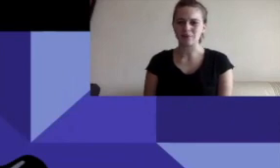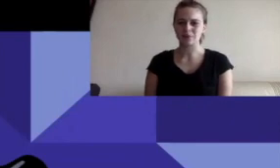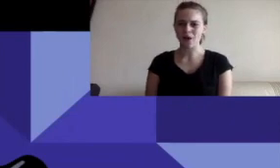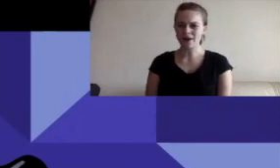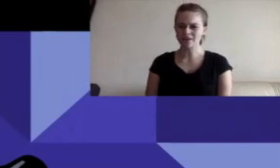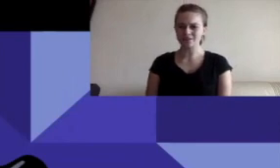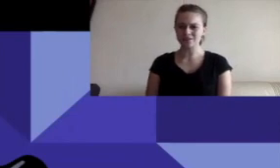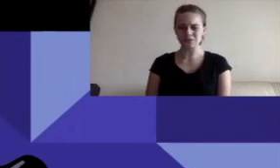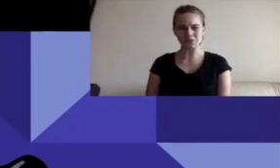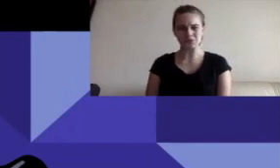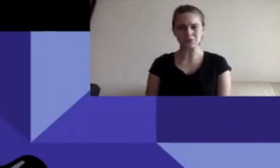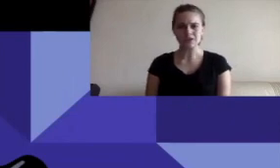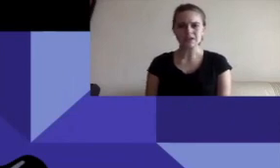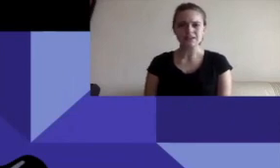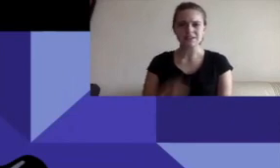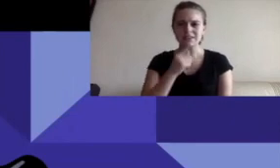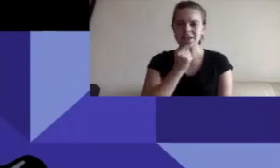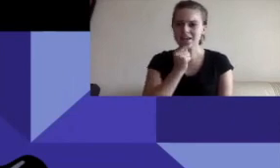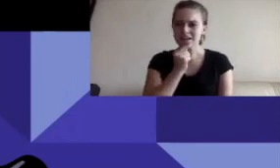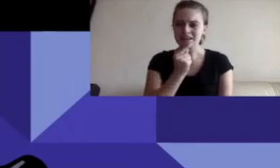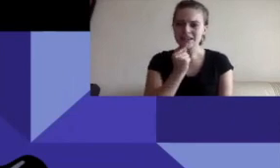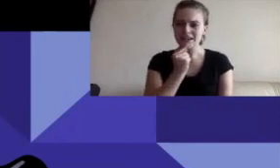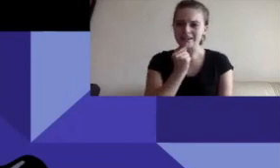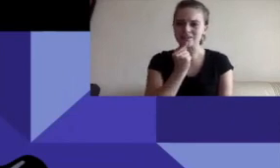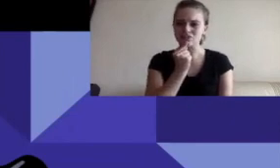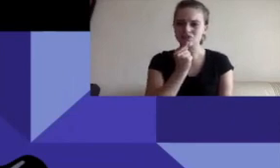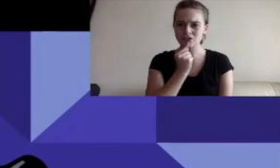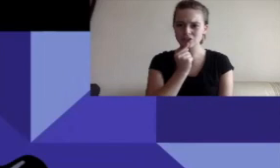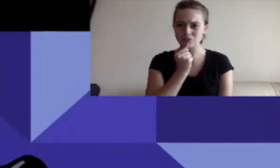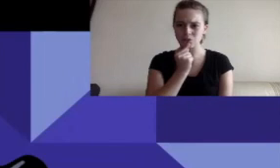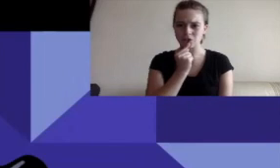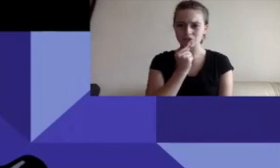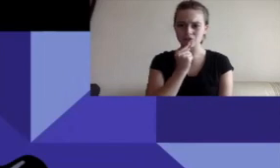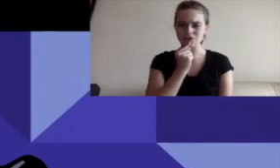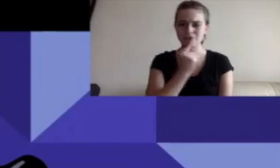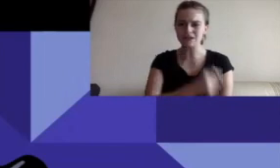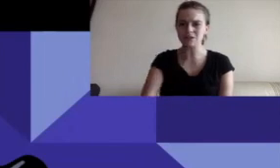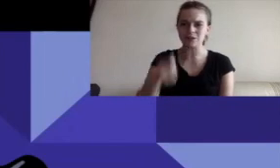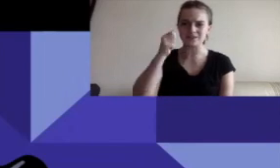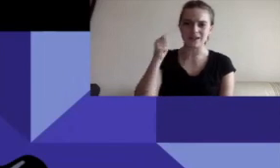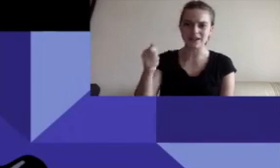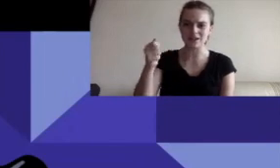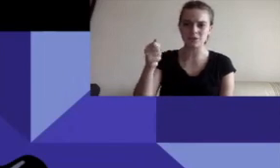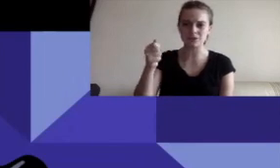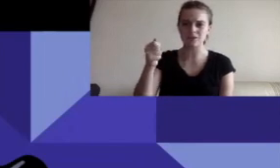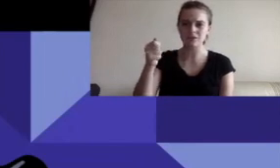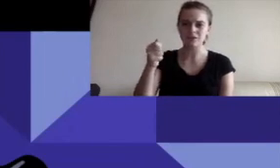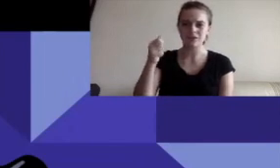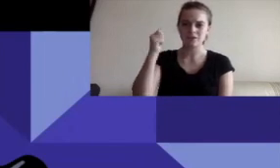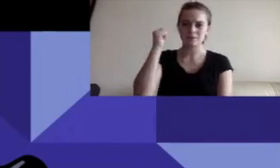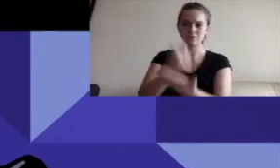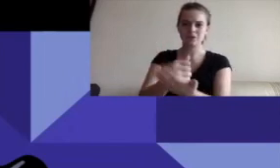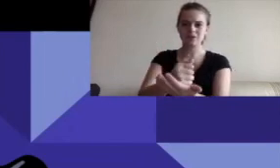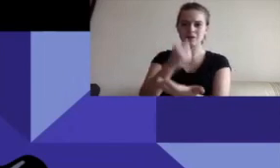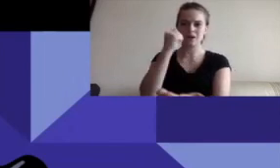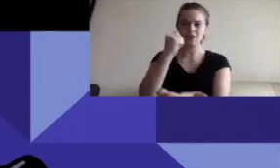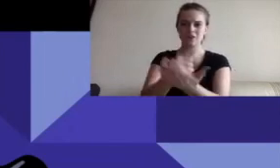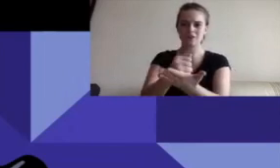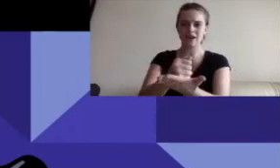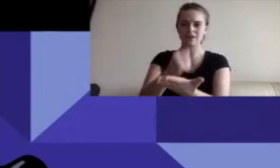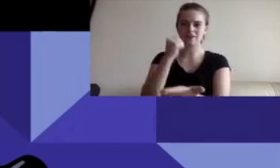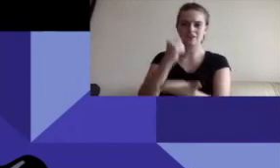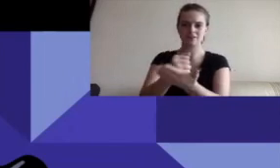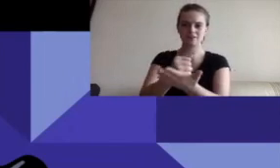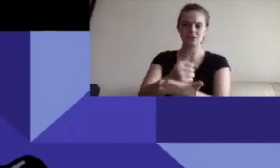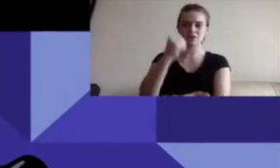that requires you to think like a construction worker. So, somebody who has a hammer, what that might